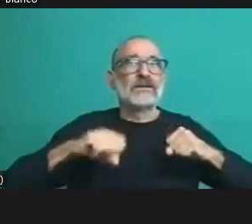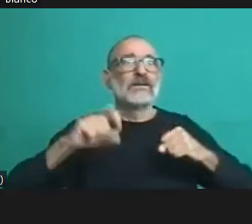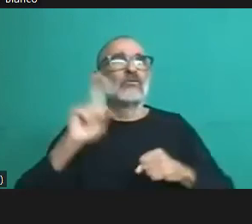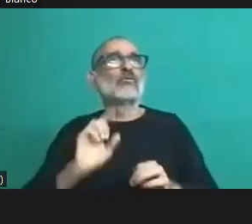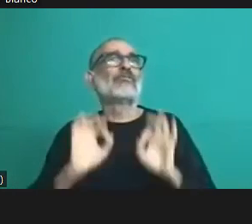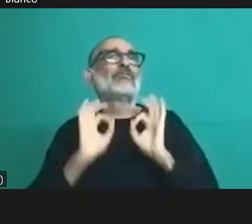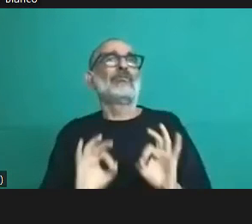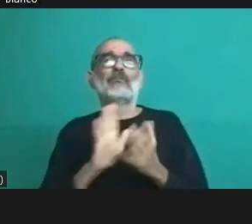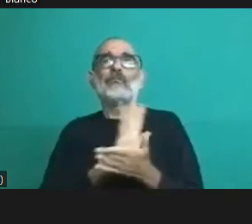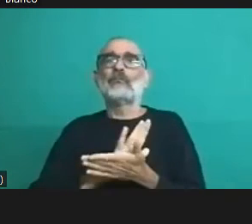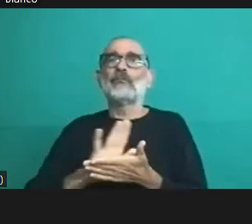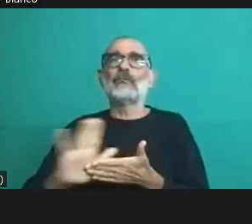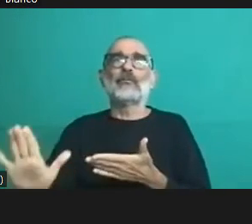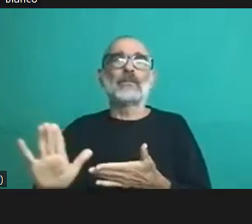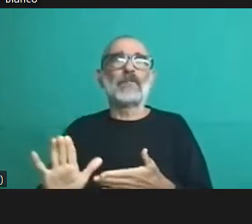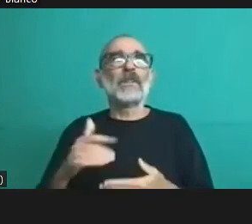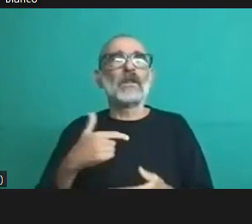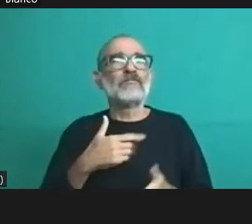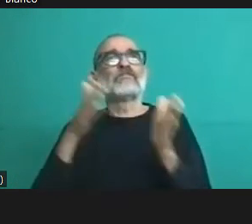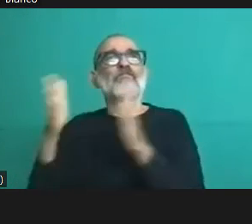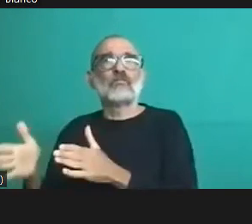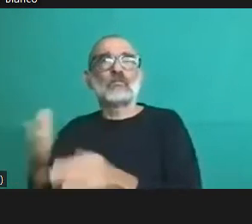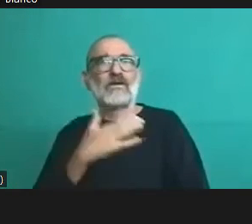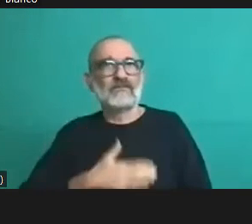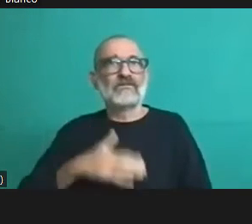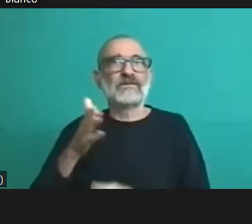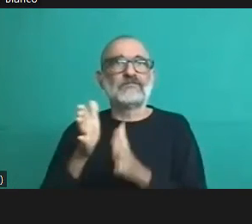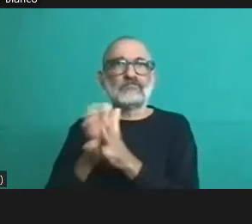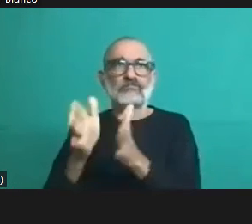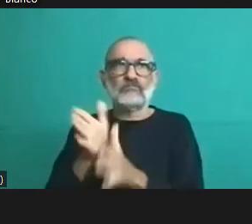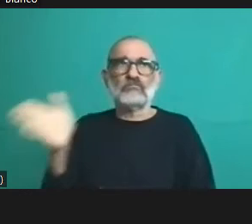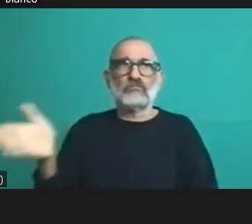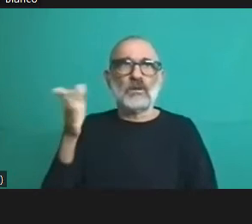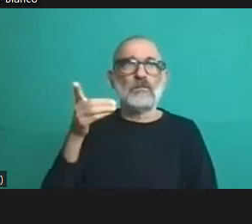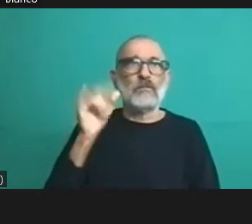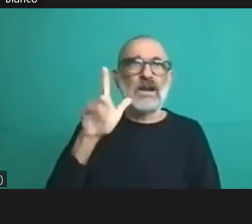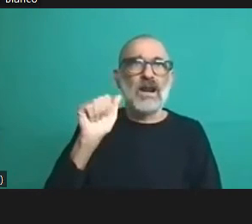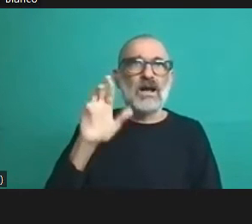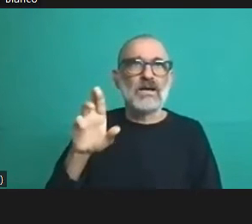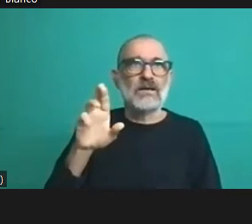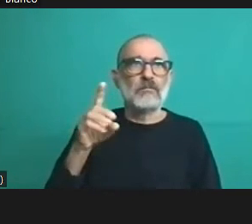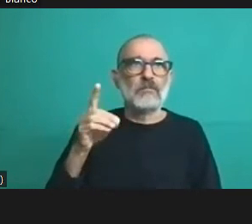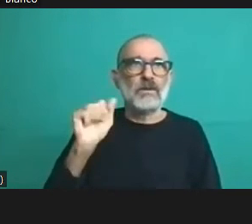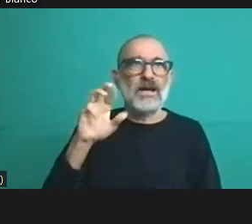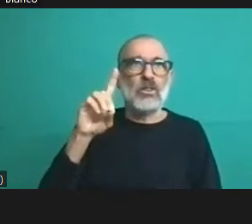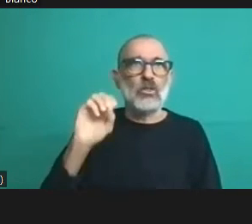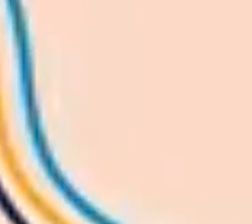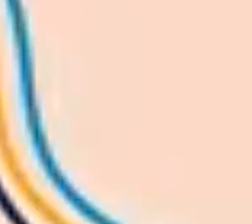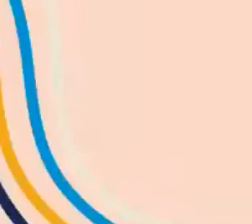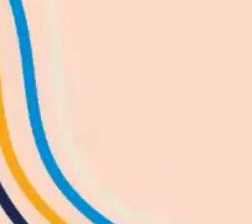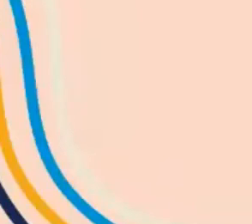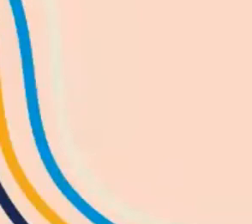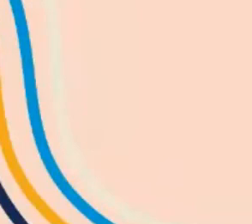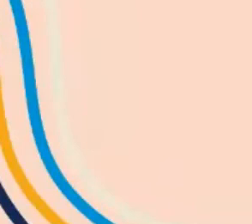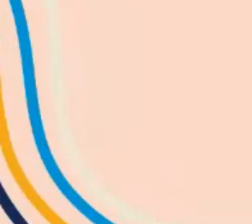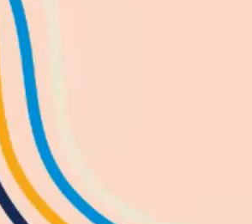would like to turn it over without further ado to Pilar Ramon Pardet to close this valuable and very